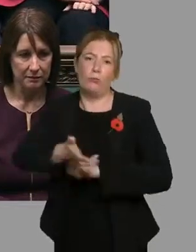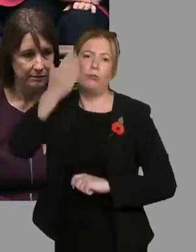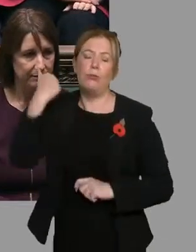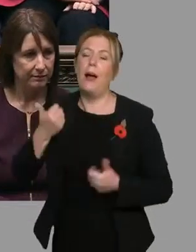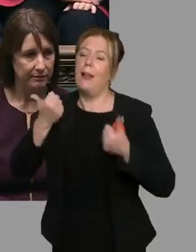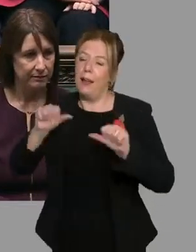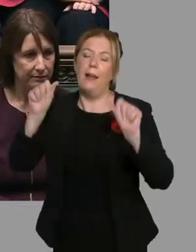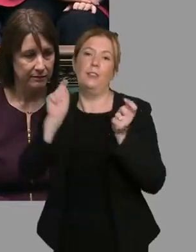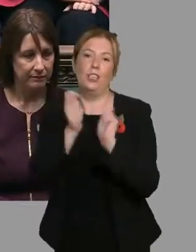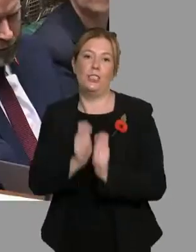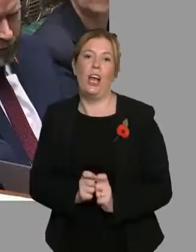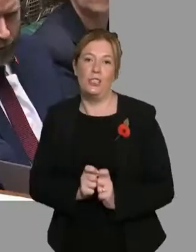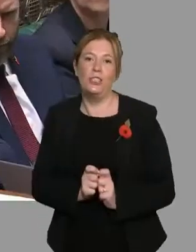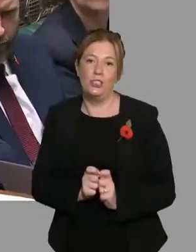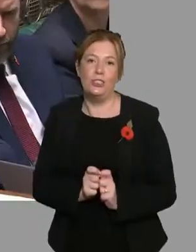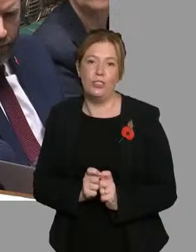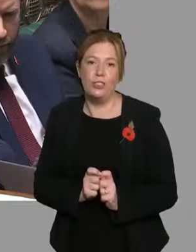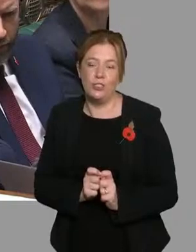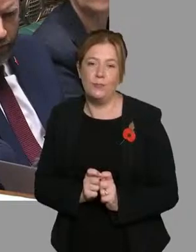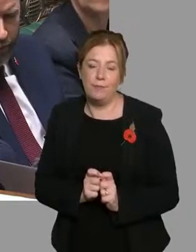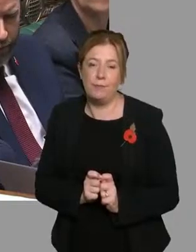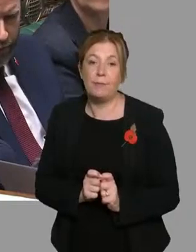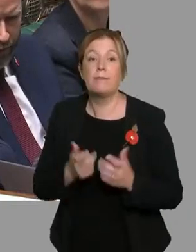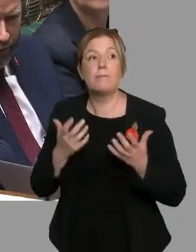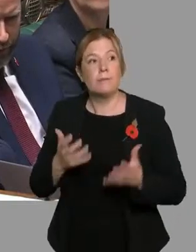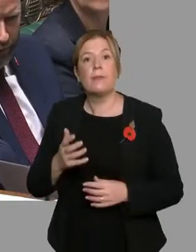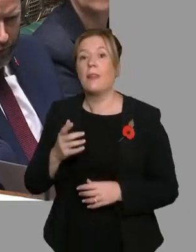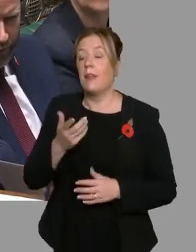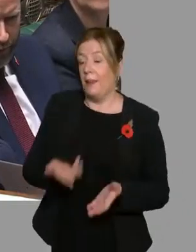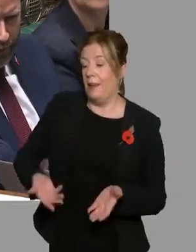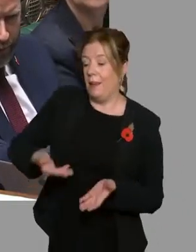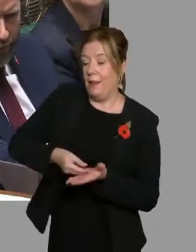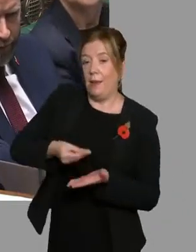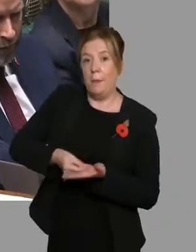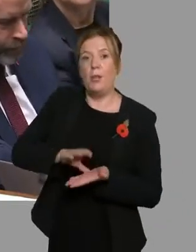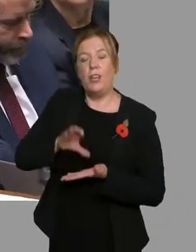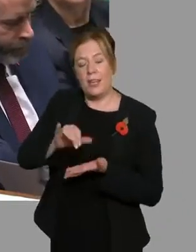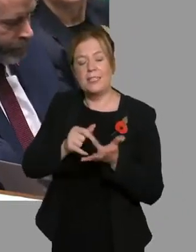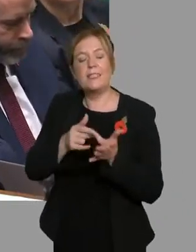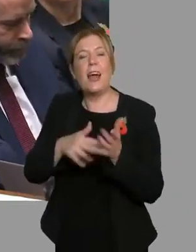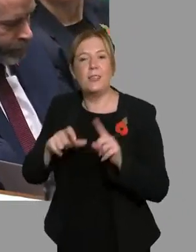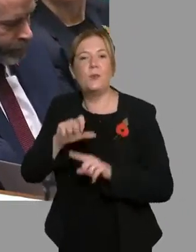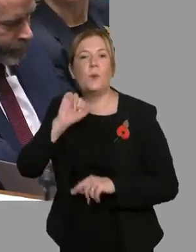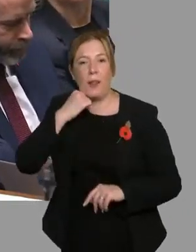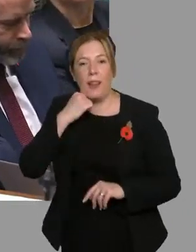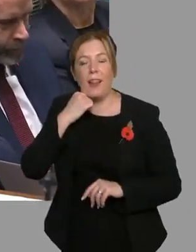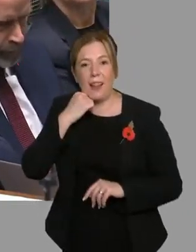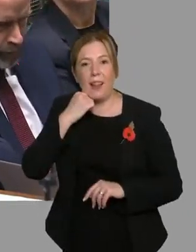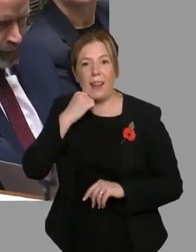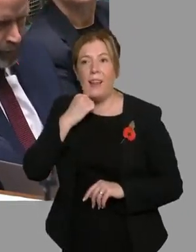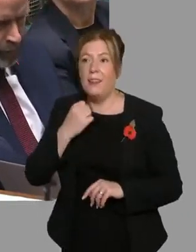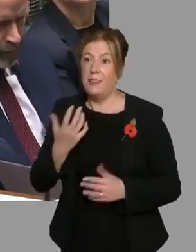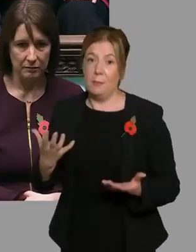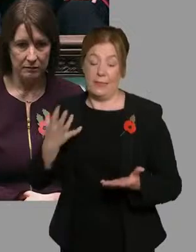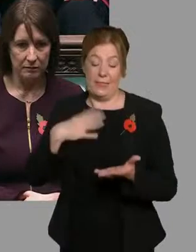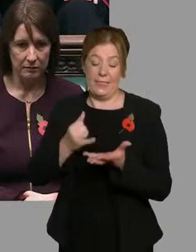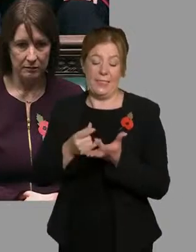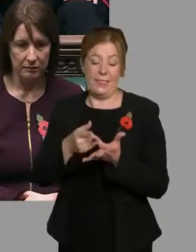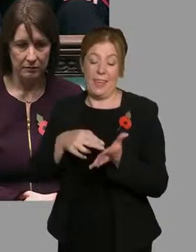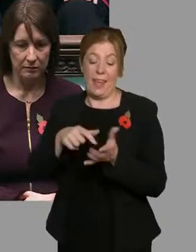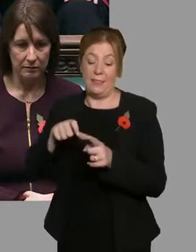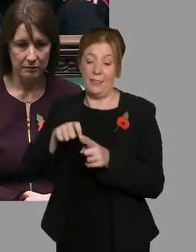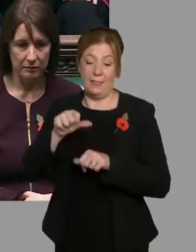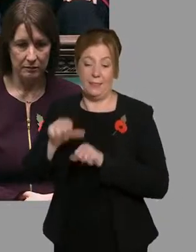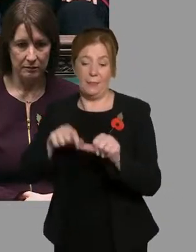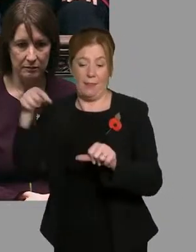also put more money into SEND, but we also need to look at reforming SEND, something that I think and hope will be supported across this House, and I'll